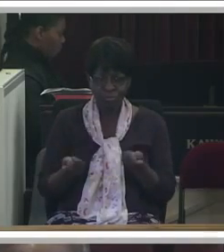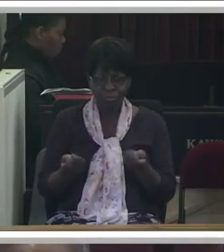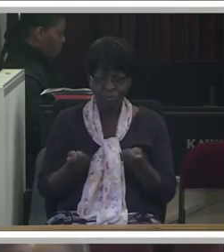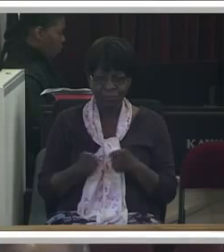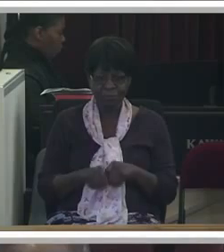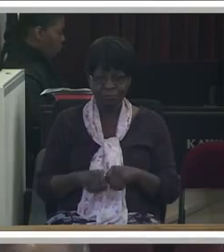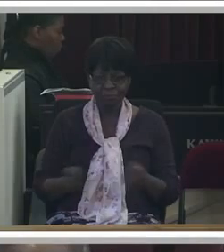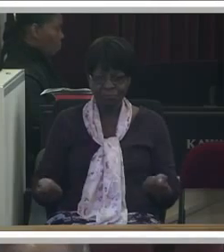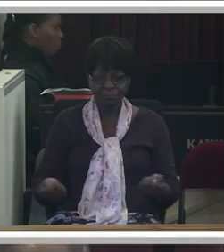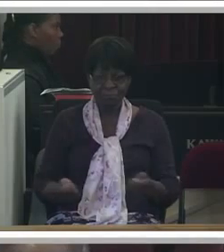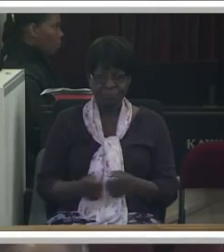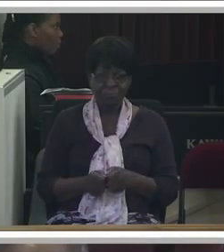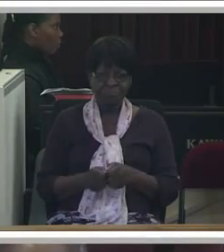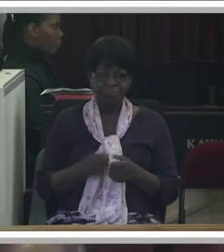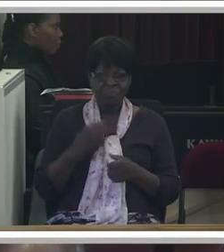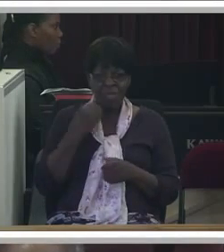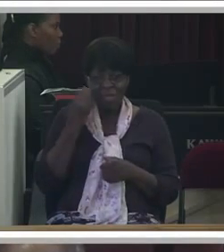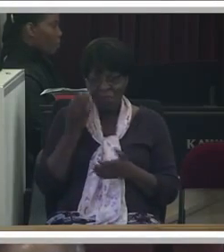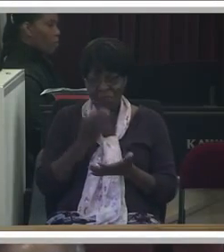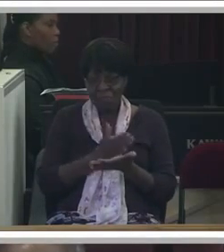Every part of it was broken.